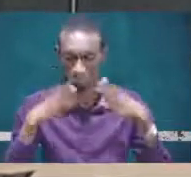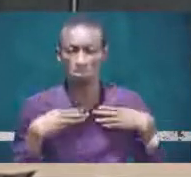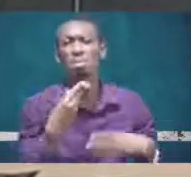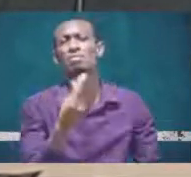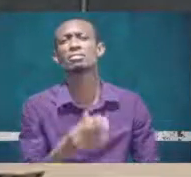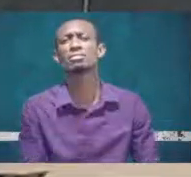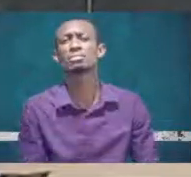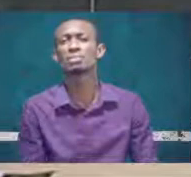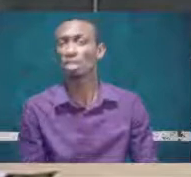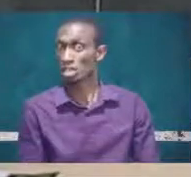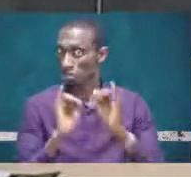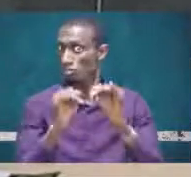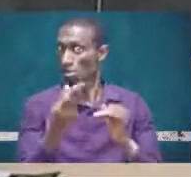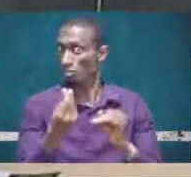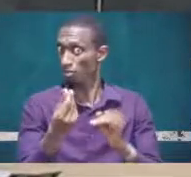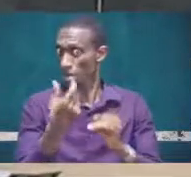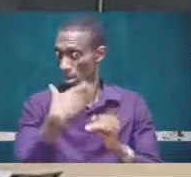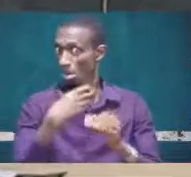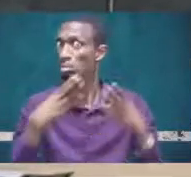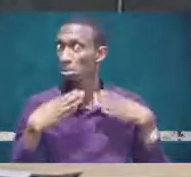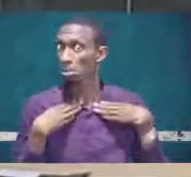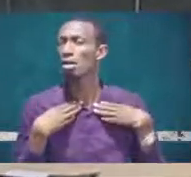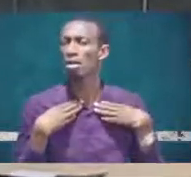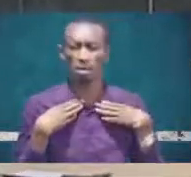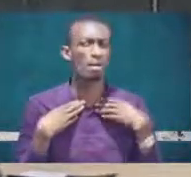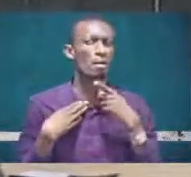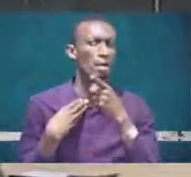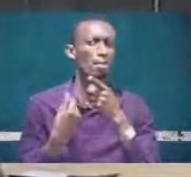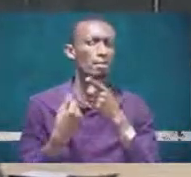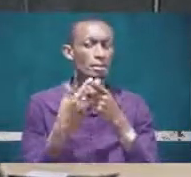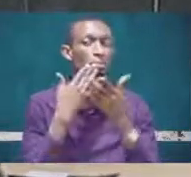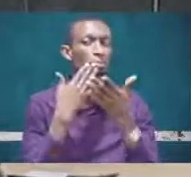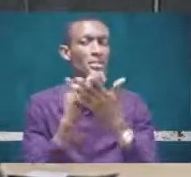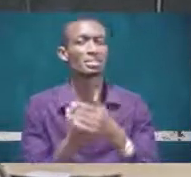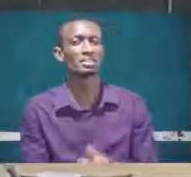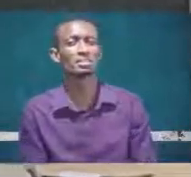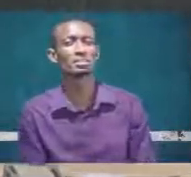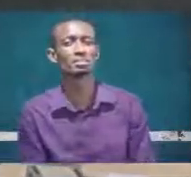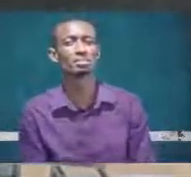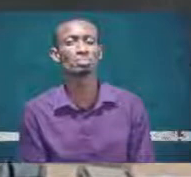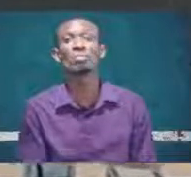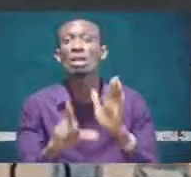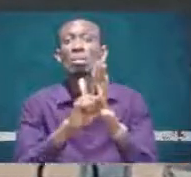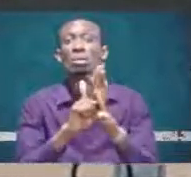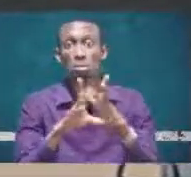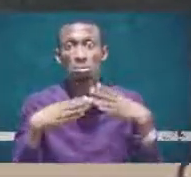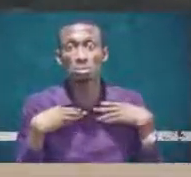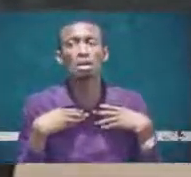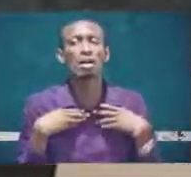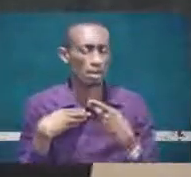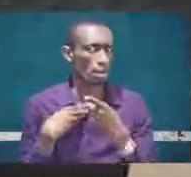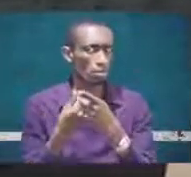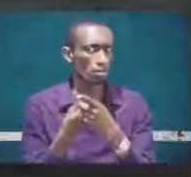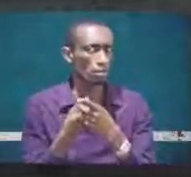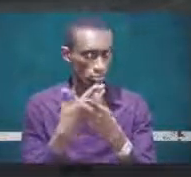public, that shows that money, that is good money. It is accepted by the law. Now, it should act as a legal tender.